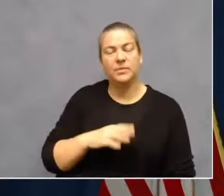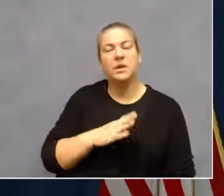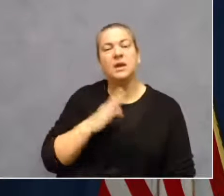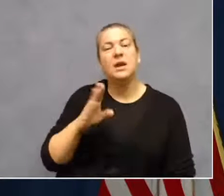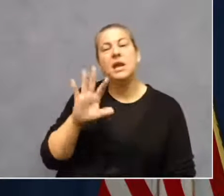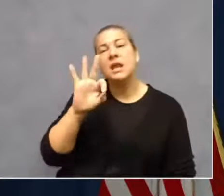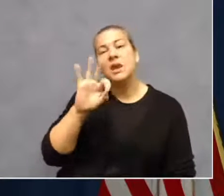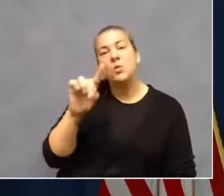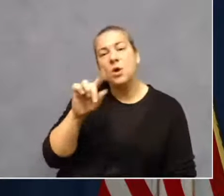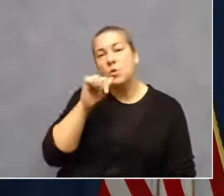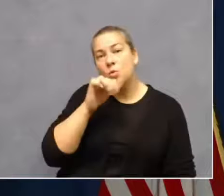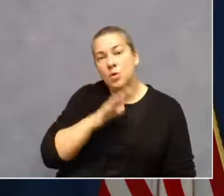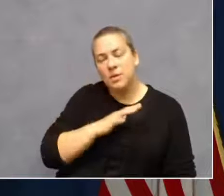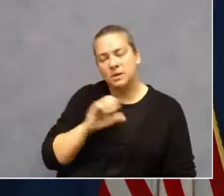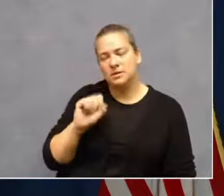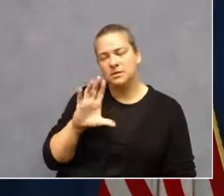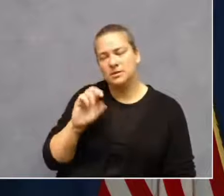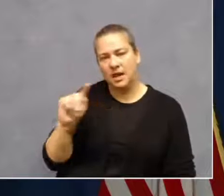91-year-old woman from Scott County,